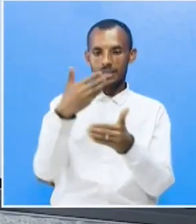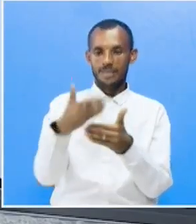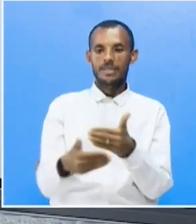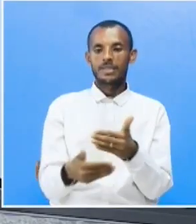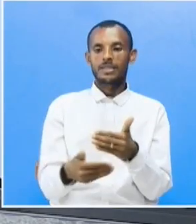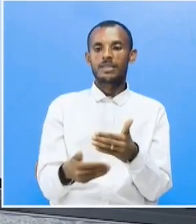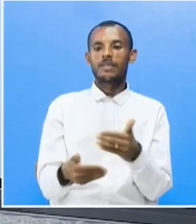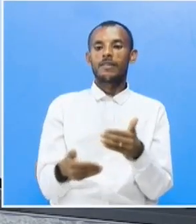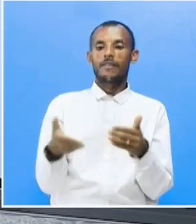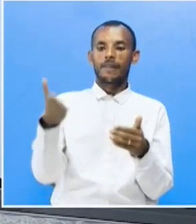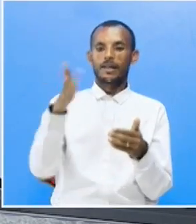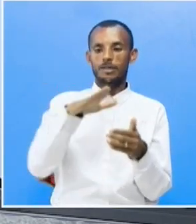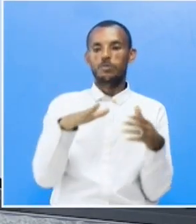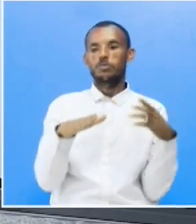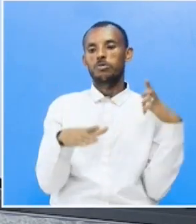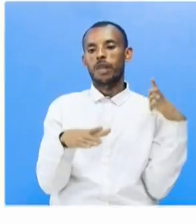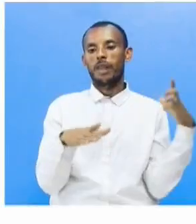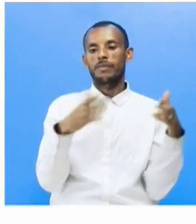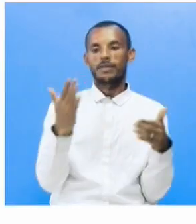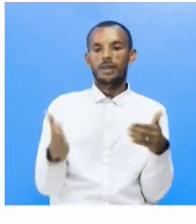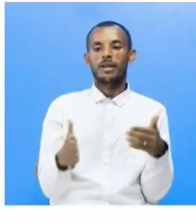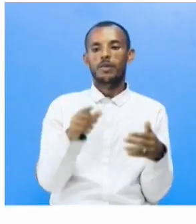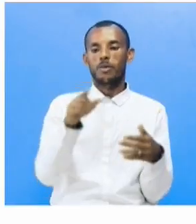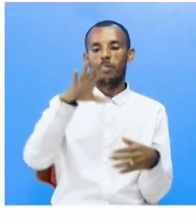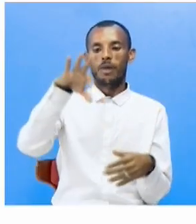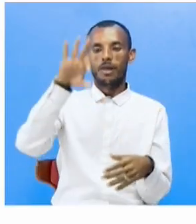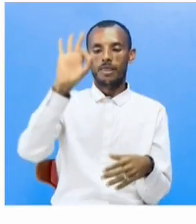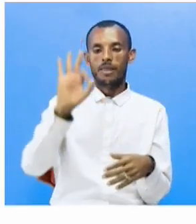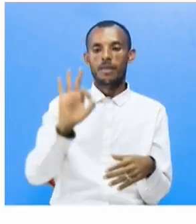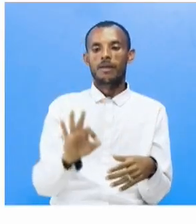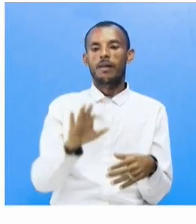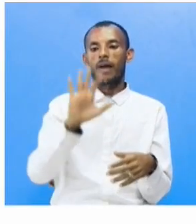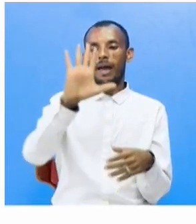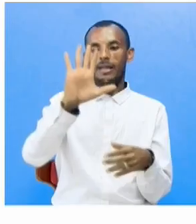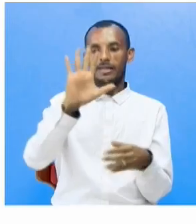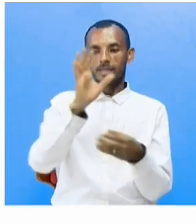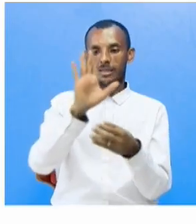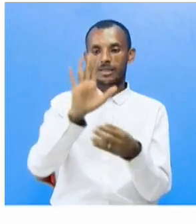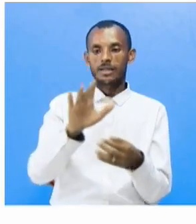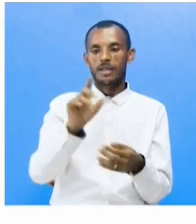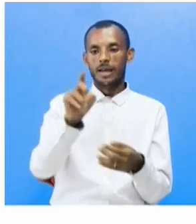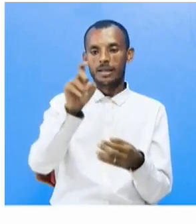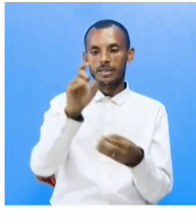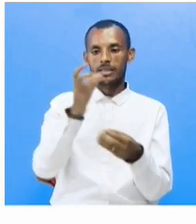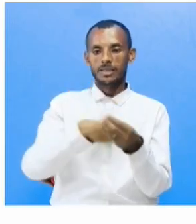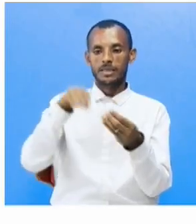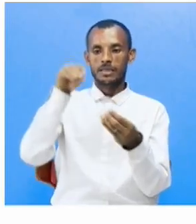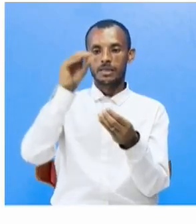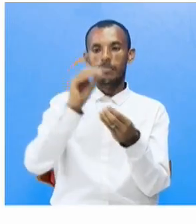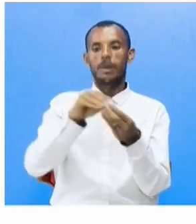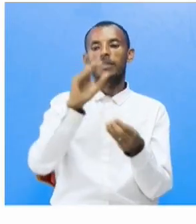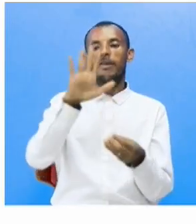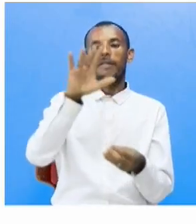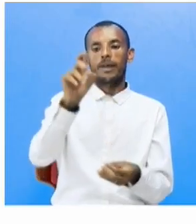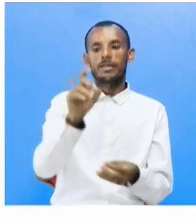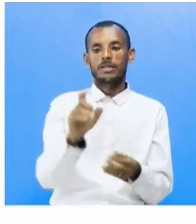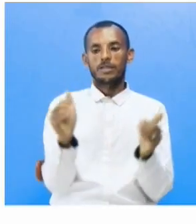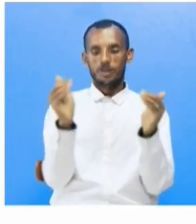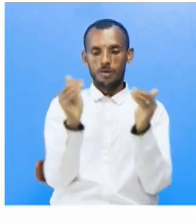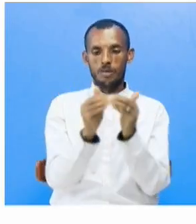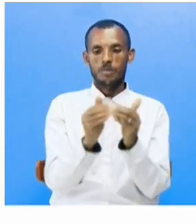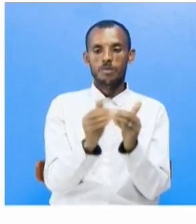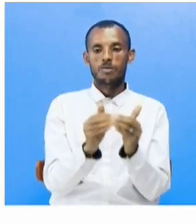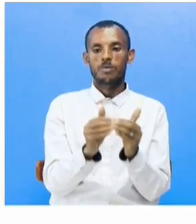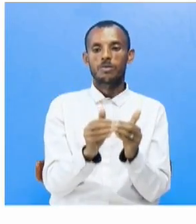take 5X to this side. You'll have X plus 5X is